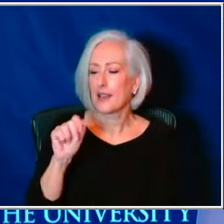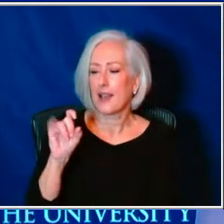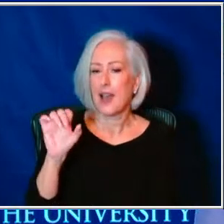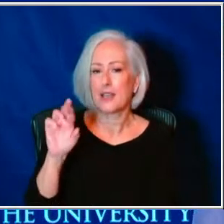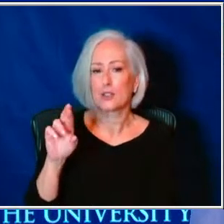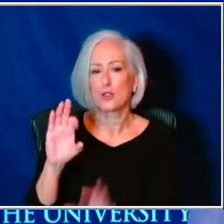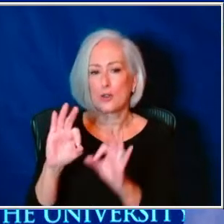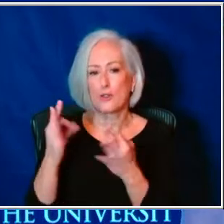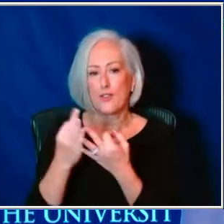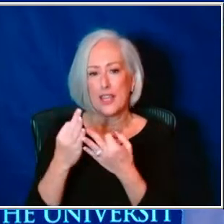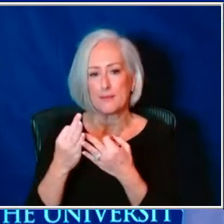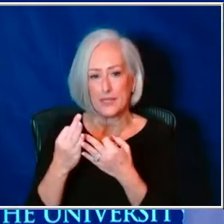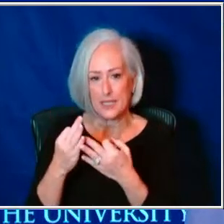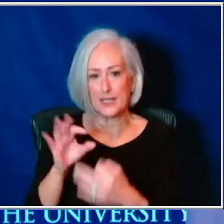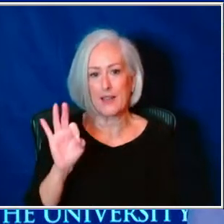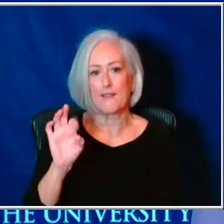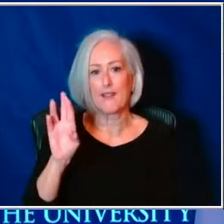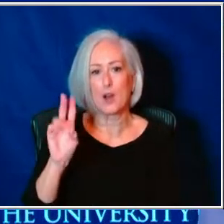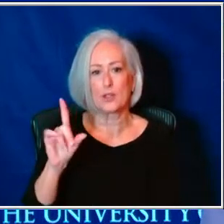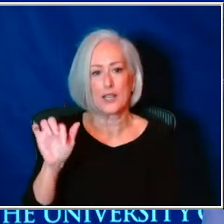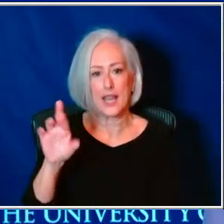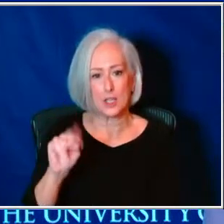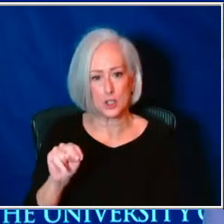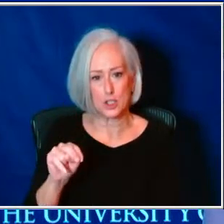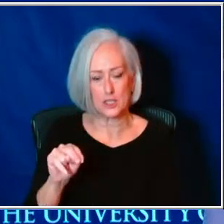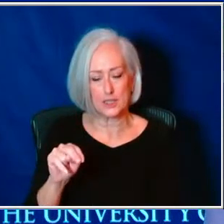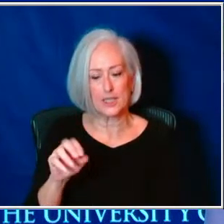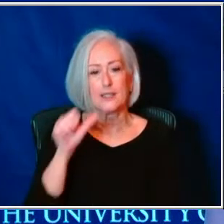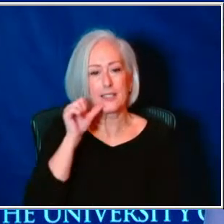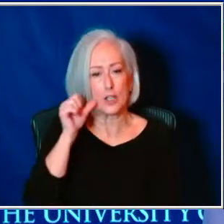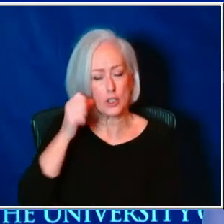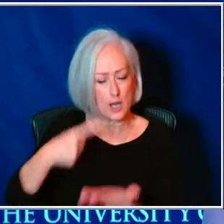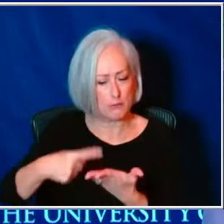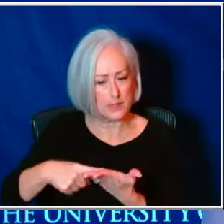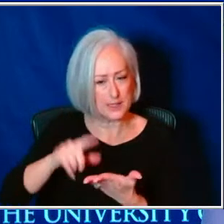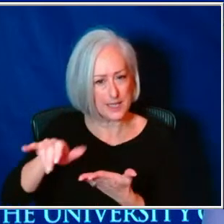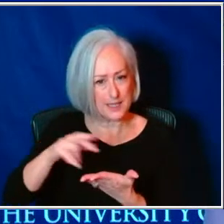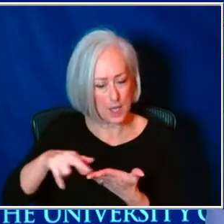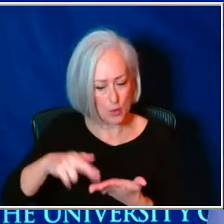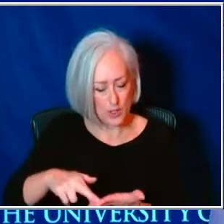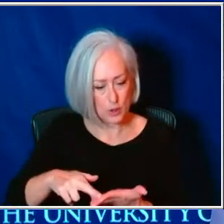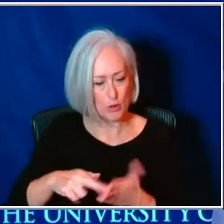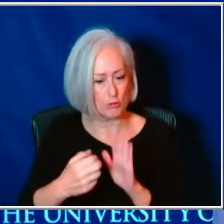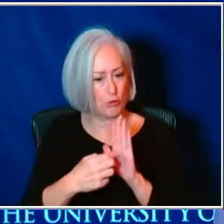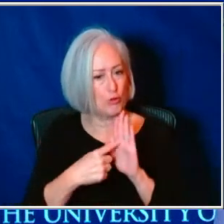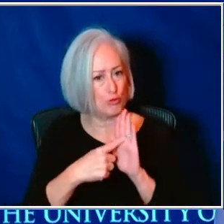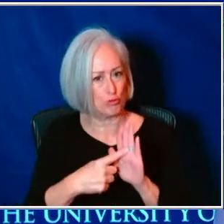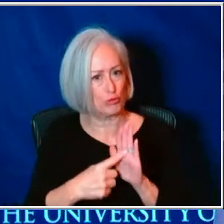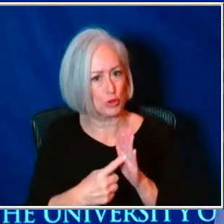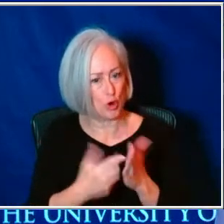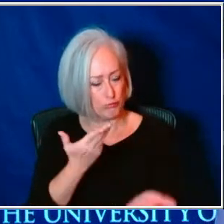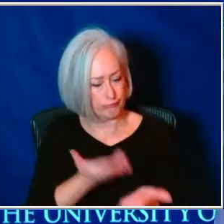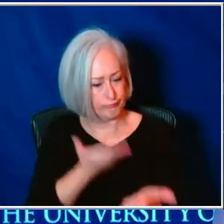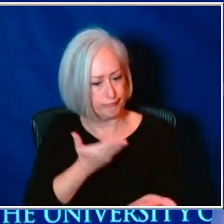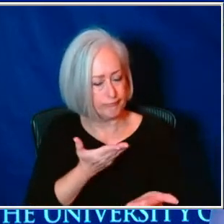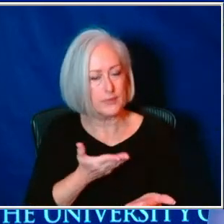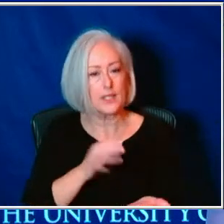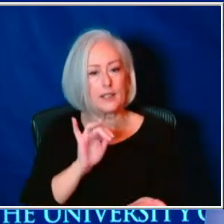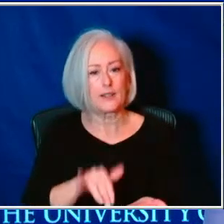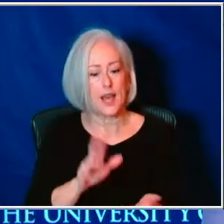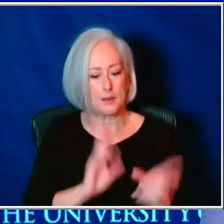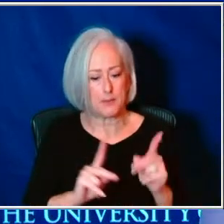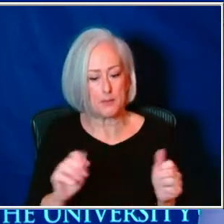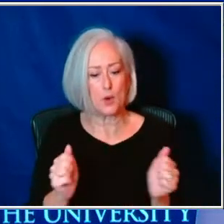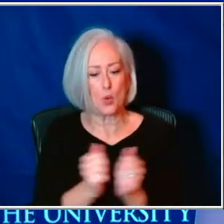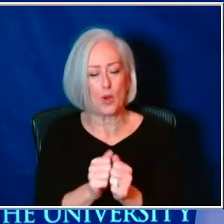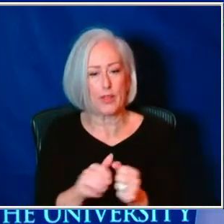research yesterday that really continues to reinforce the fact that those people that are fully vaccinated and up to date with